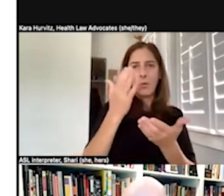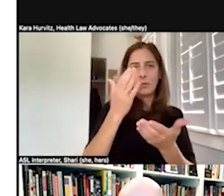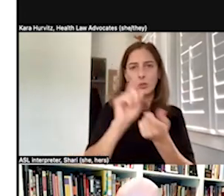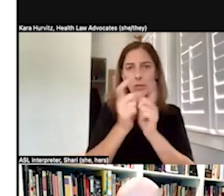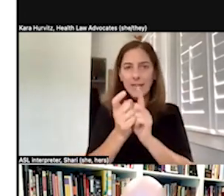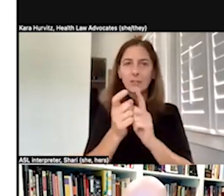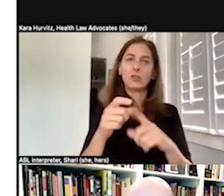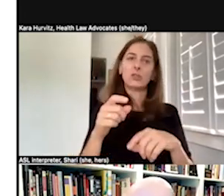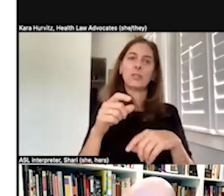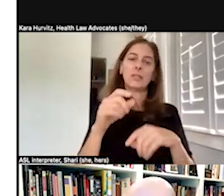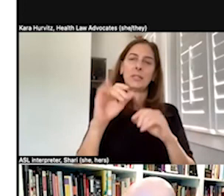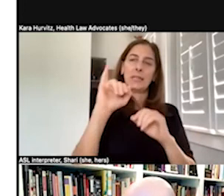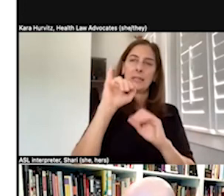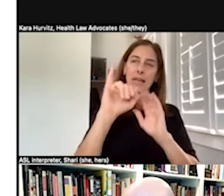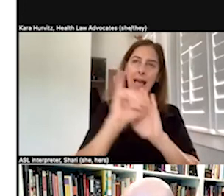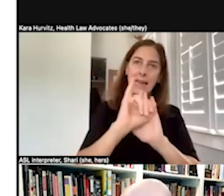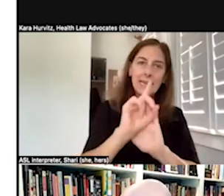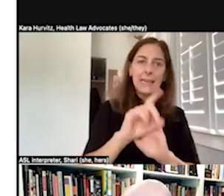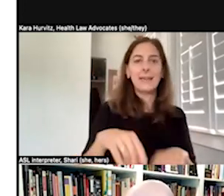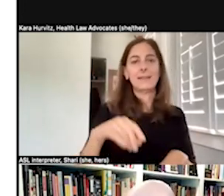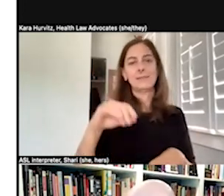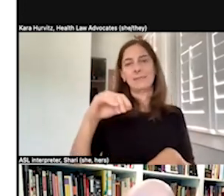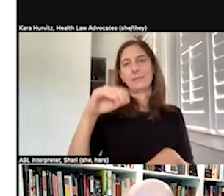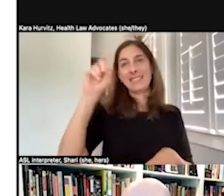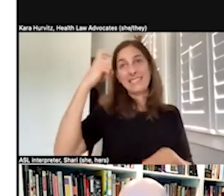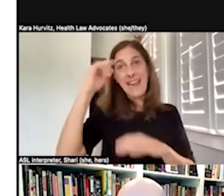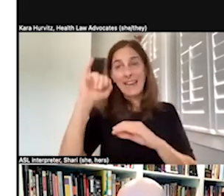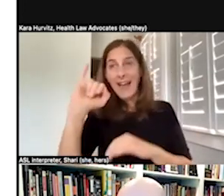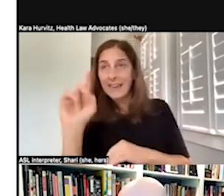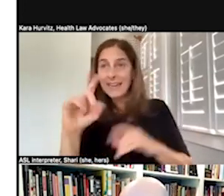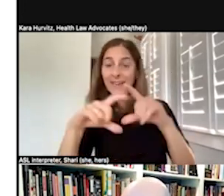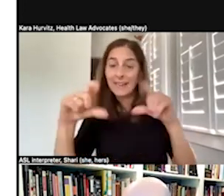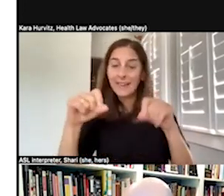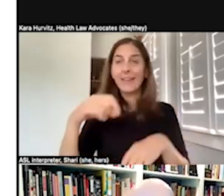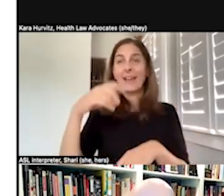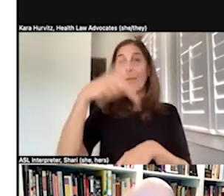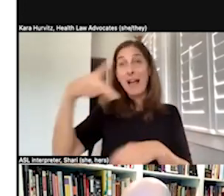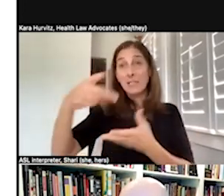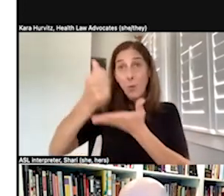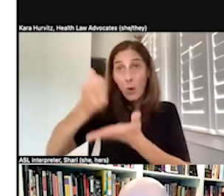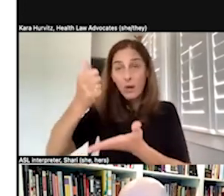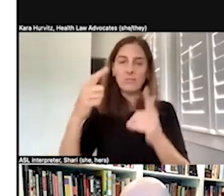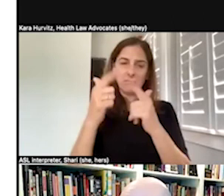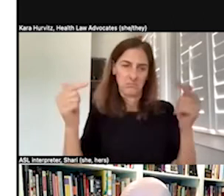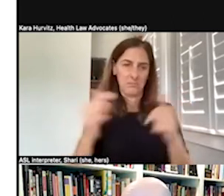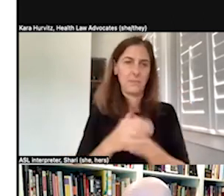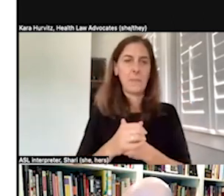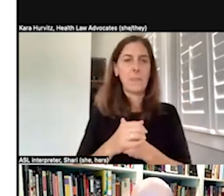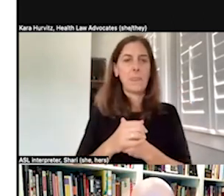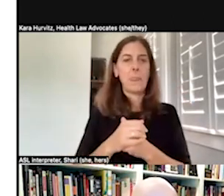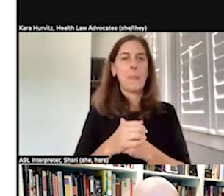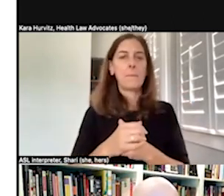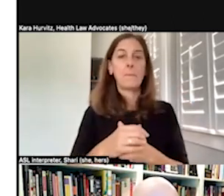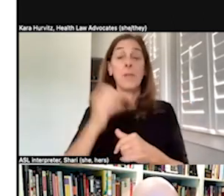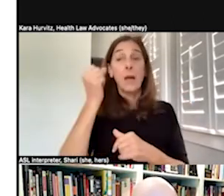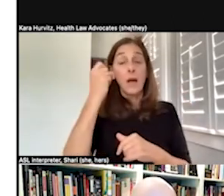state IDs, passports, etc. Really coming at this from the perspective not only of transgender and gender diverse folks, but also